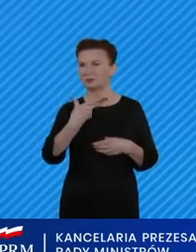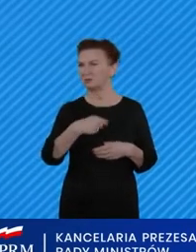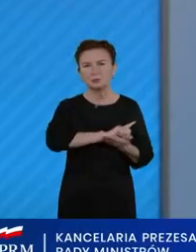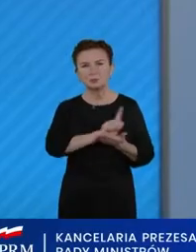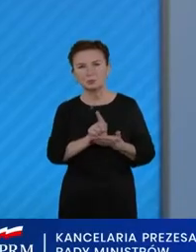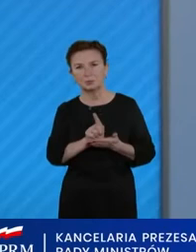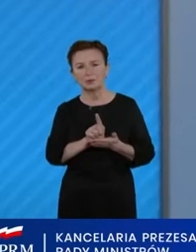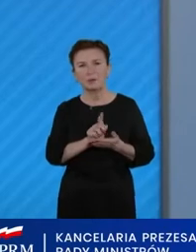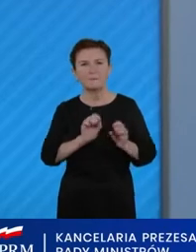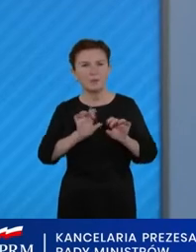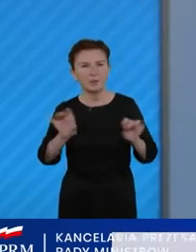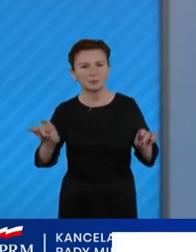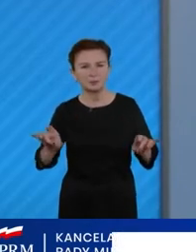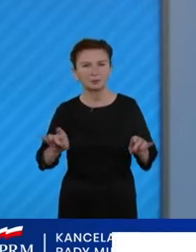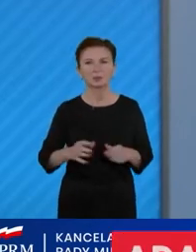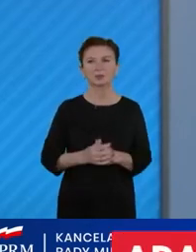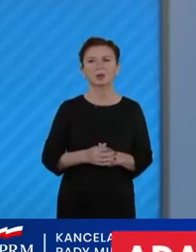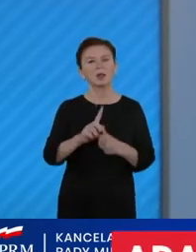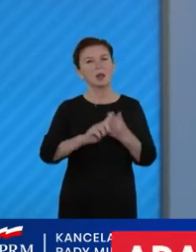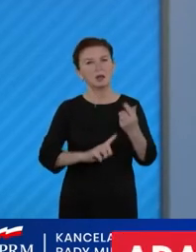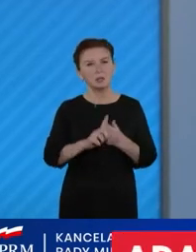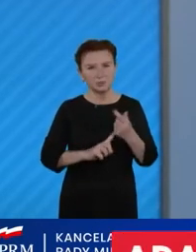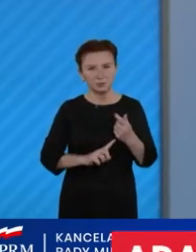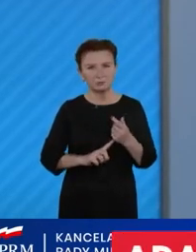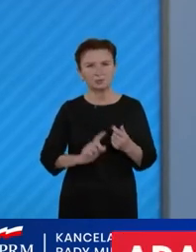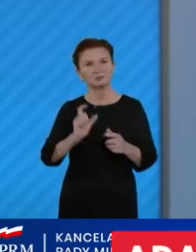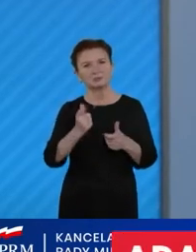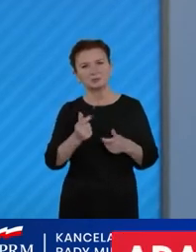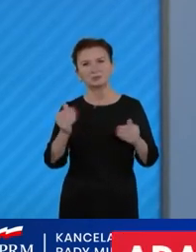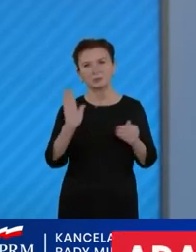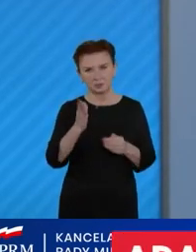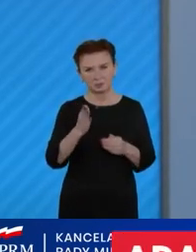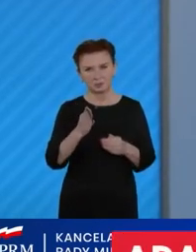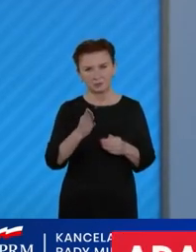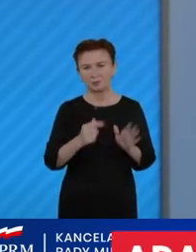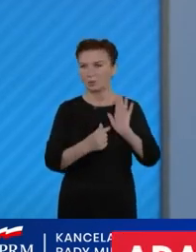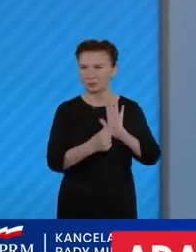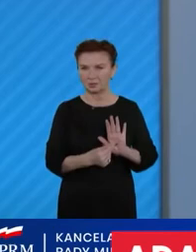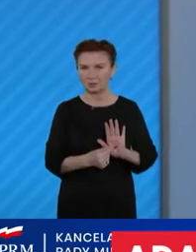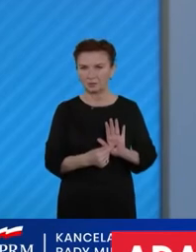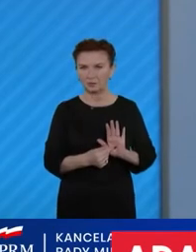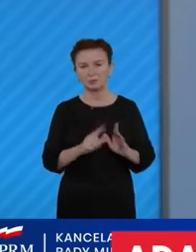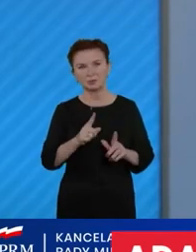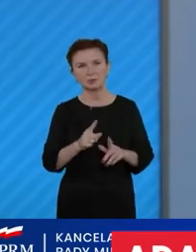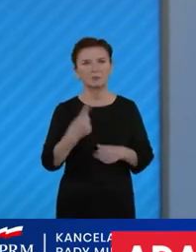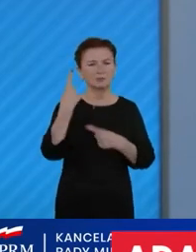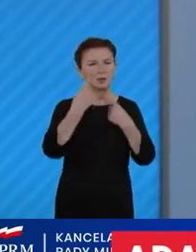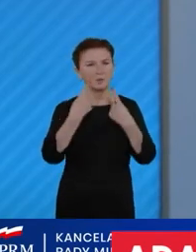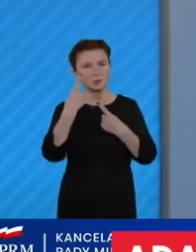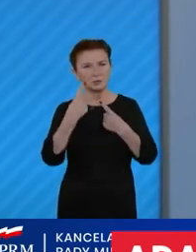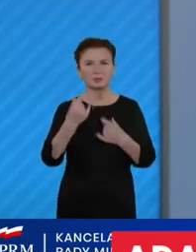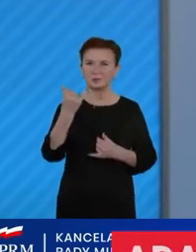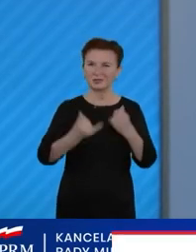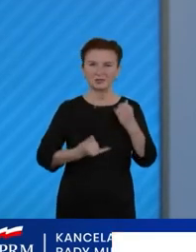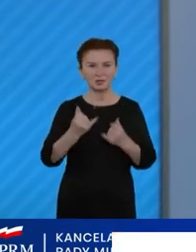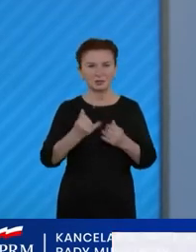zmiany. Najważniejszym zadaniem jest zmniejszyć tempo rozwoju pandemii. The most important thing for now is to reduce